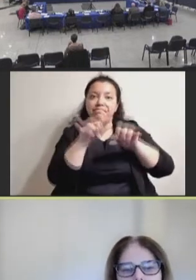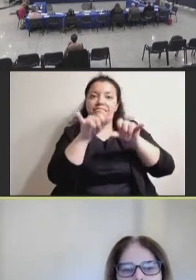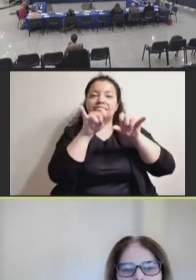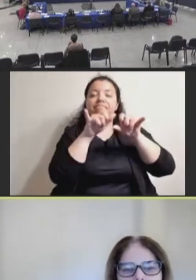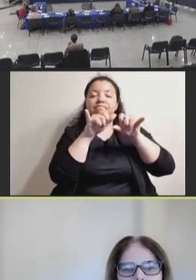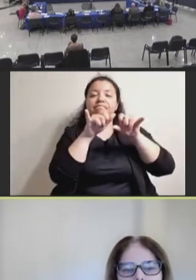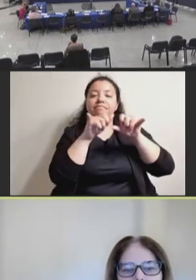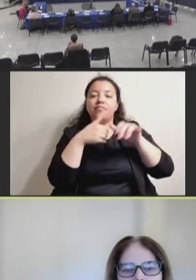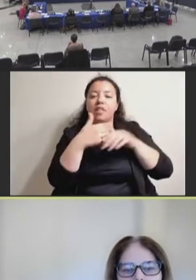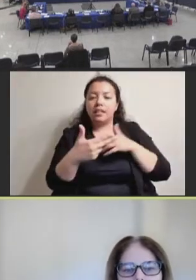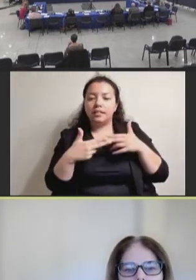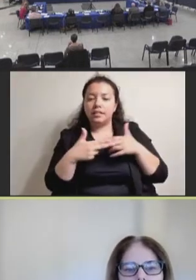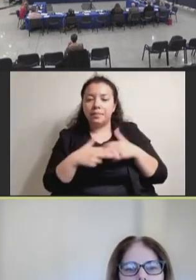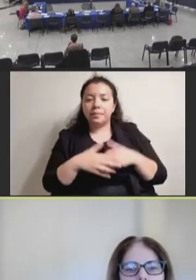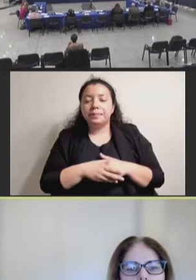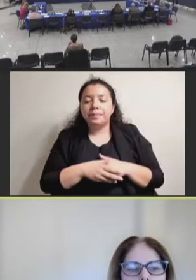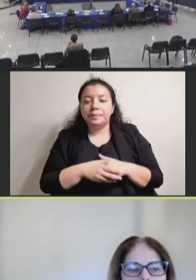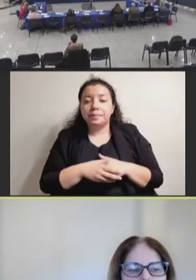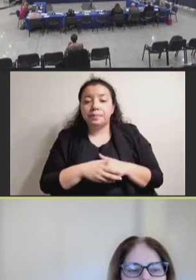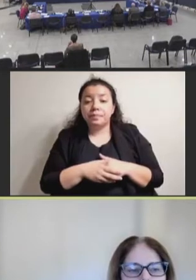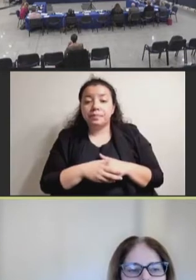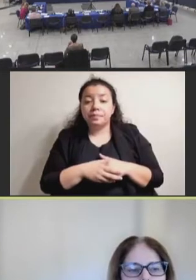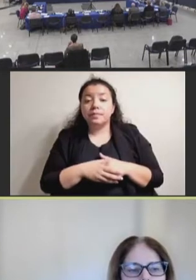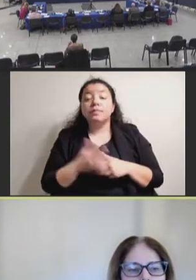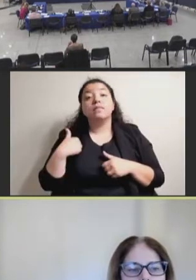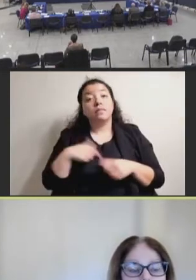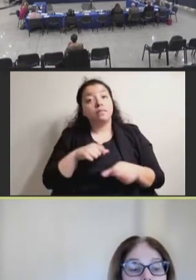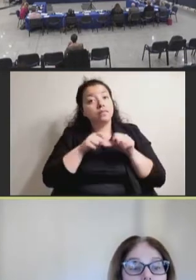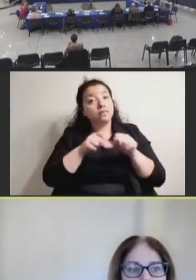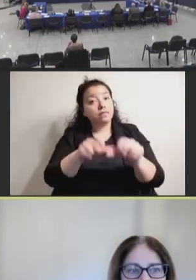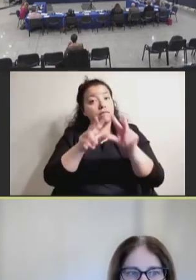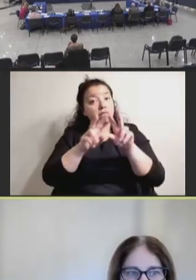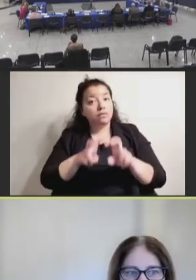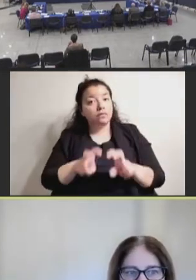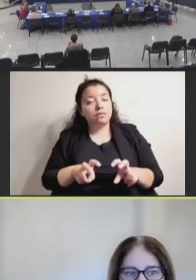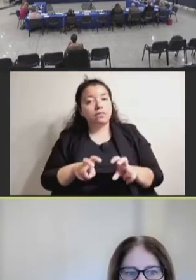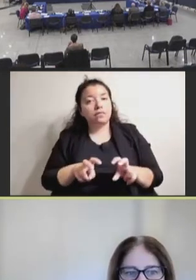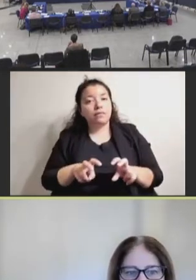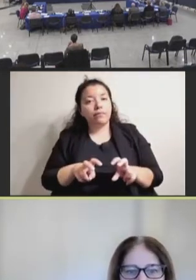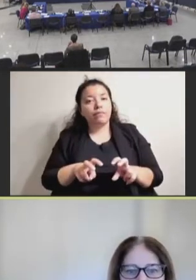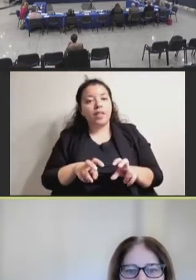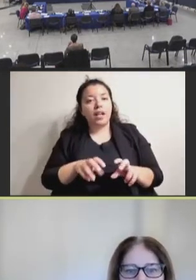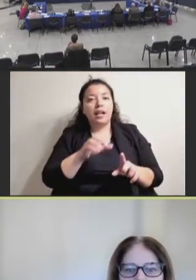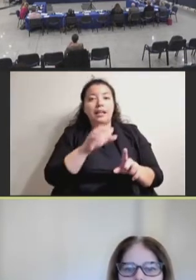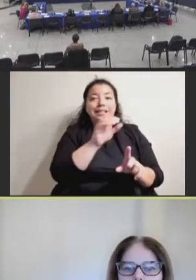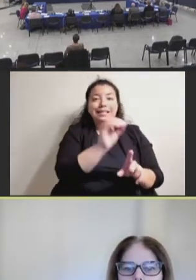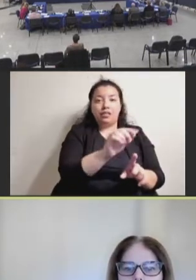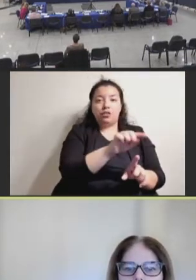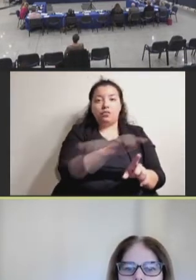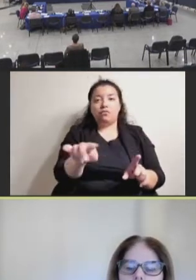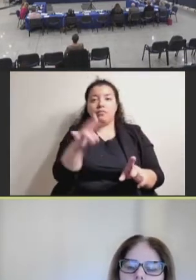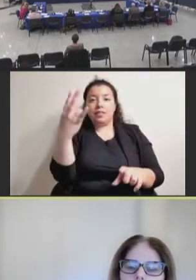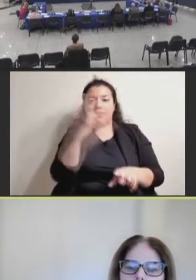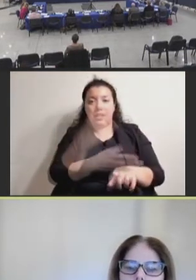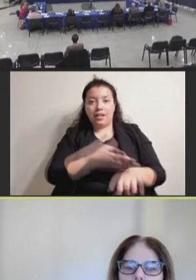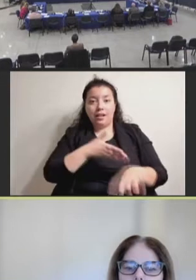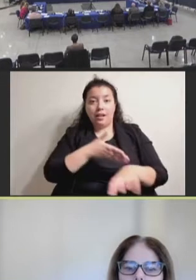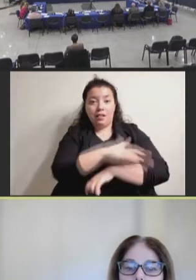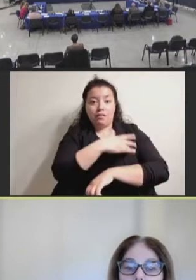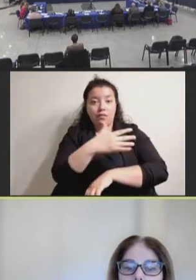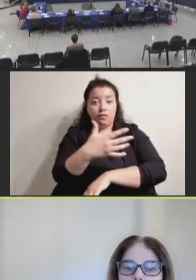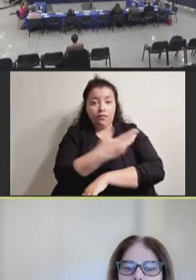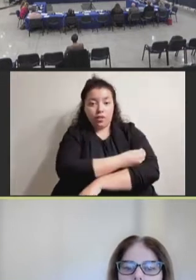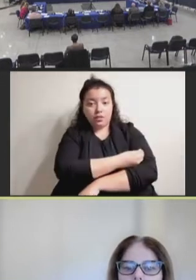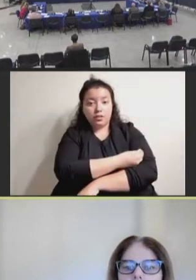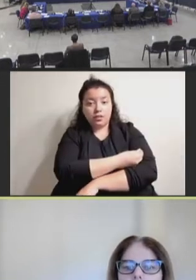slide. And so when we did analysis, and this is 0 to 7 days after vaccination, you can see that rate ratio, unlike the prior slide